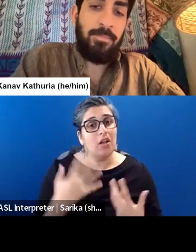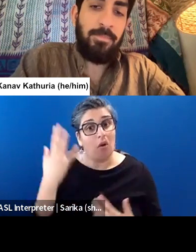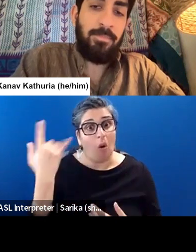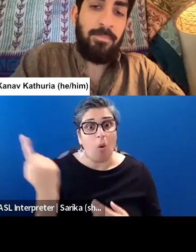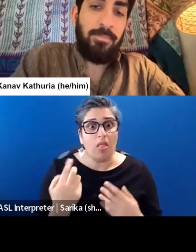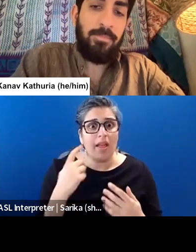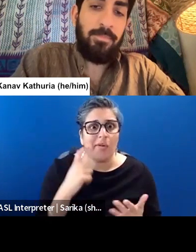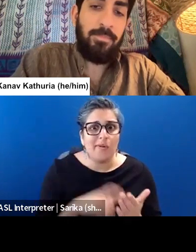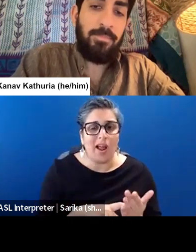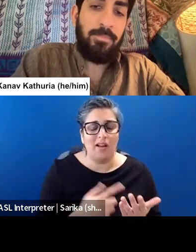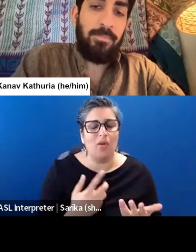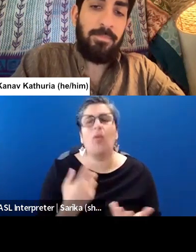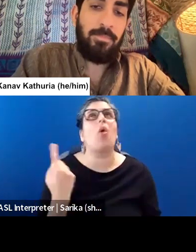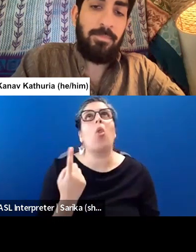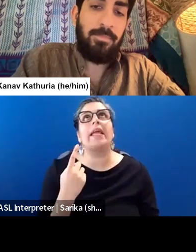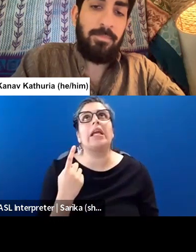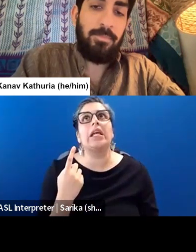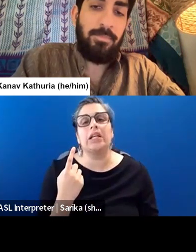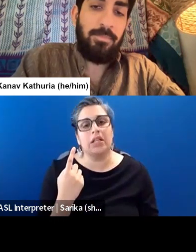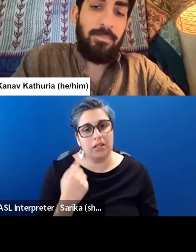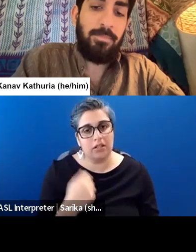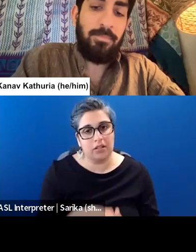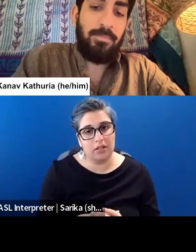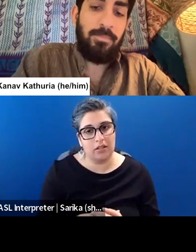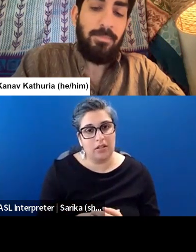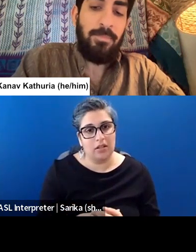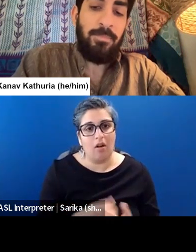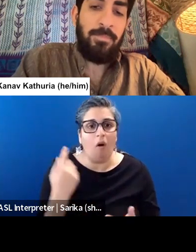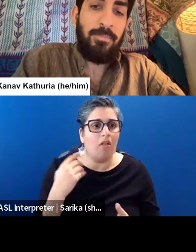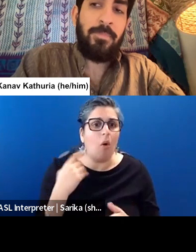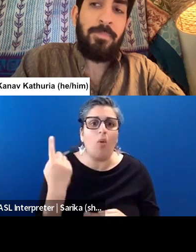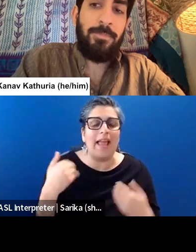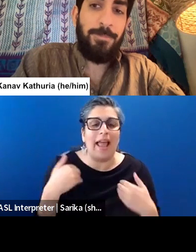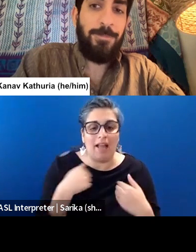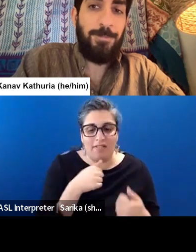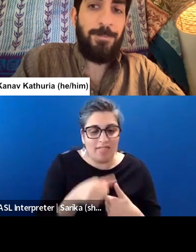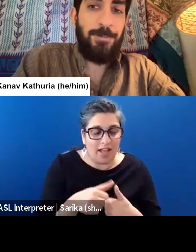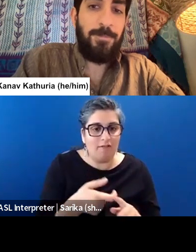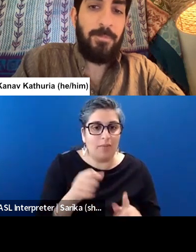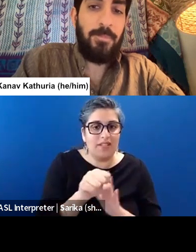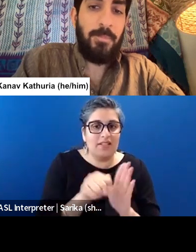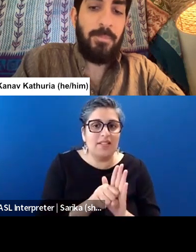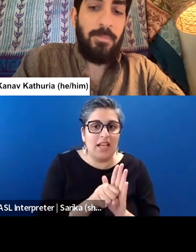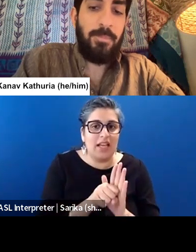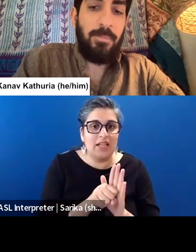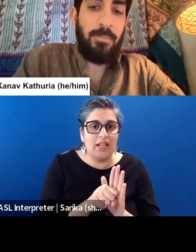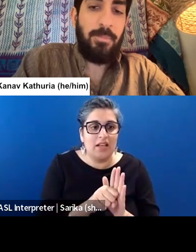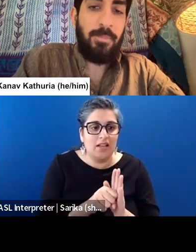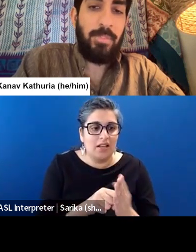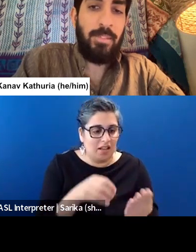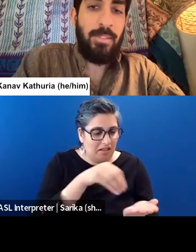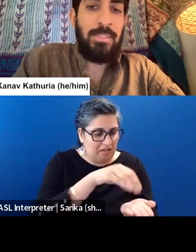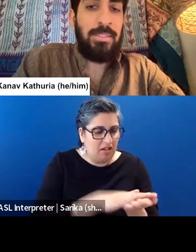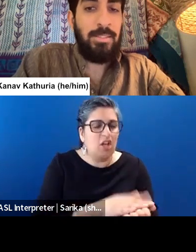have, the only indication they have, is a letter from a state family court saying you have permanently lost custody of your